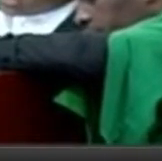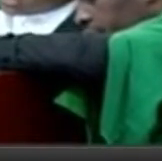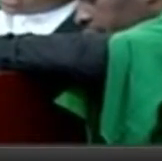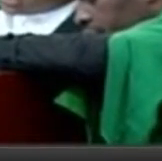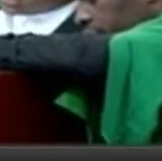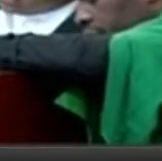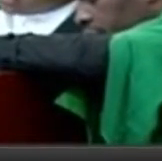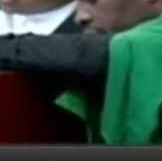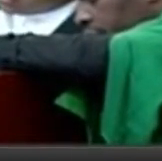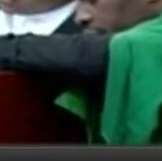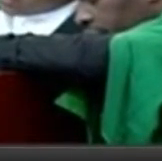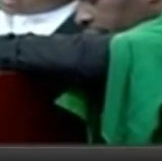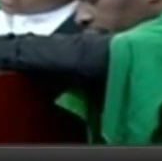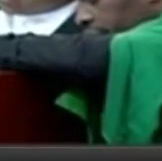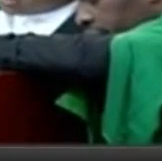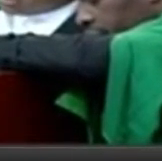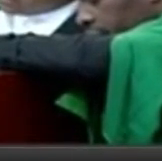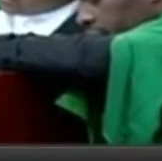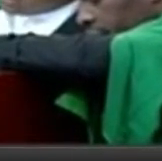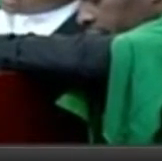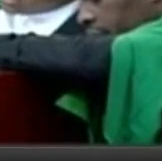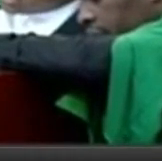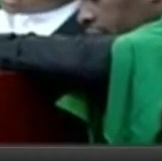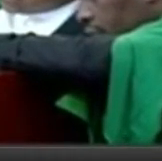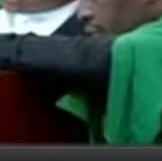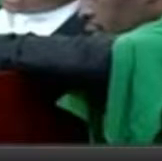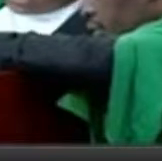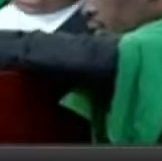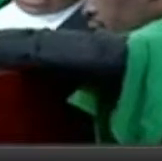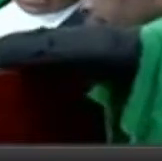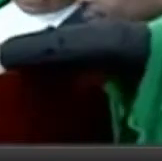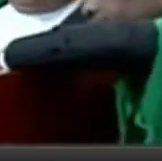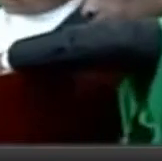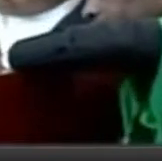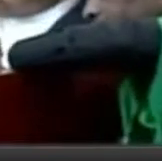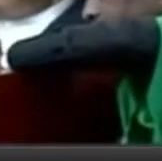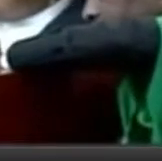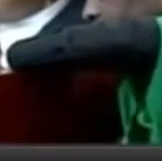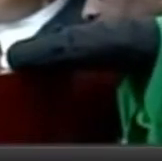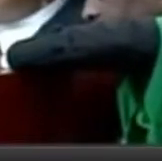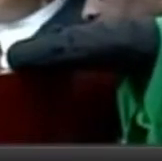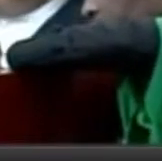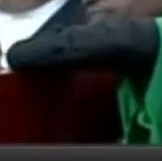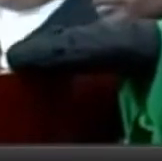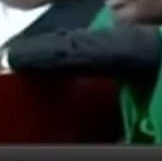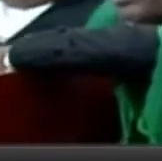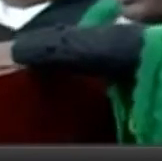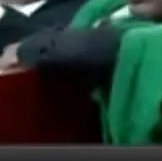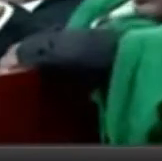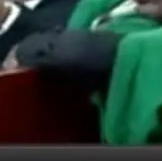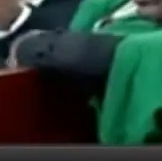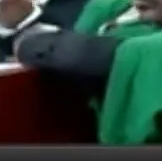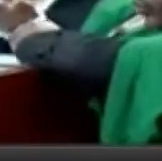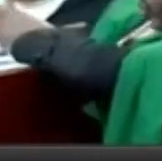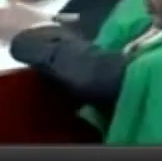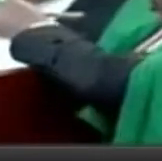orders on voting and divisions. Standing